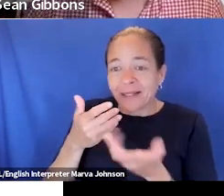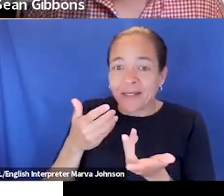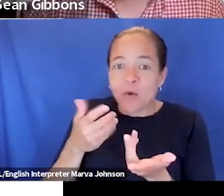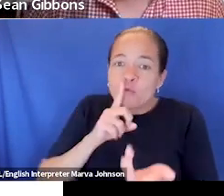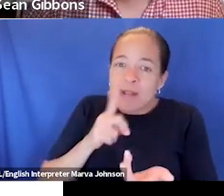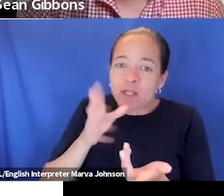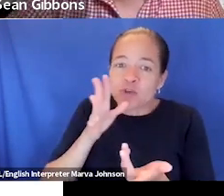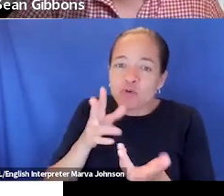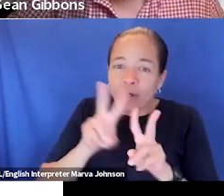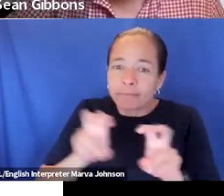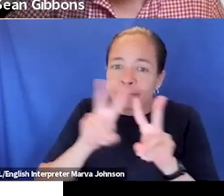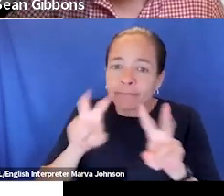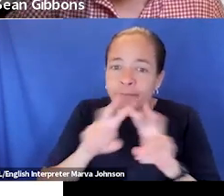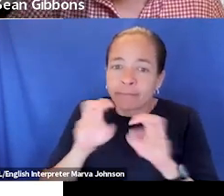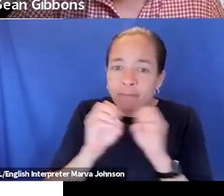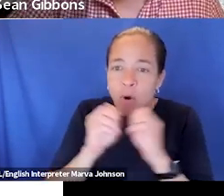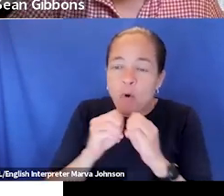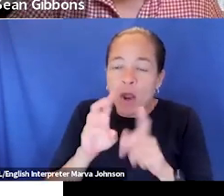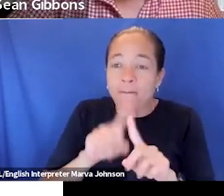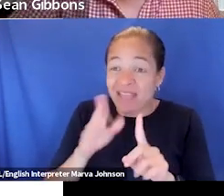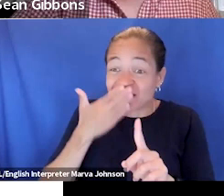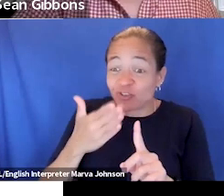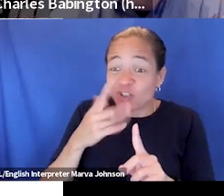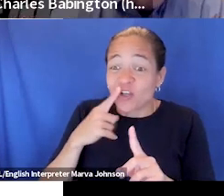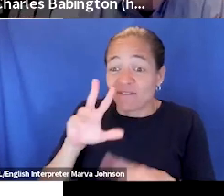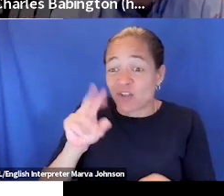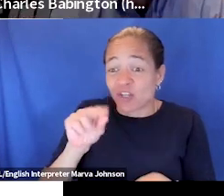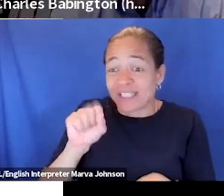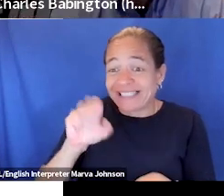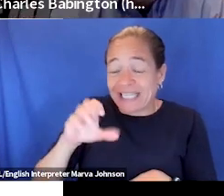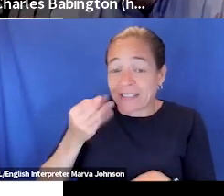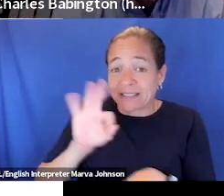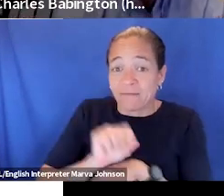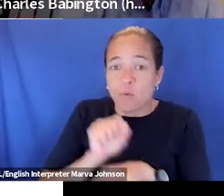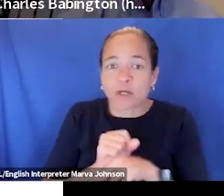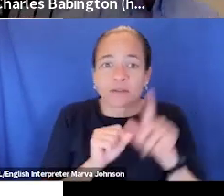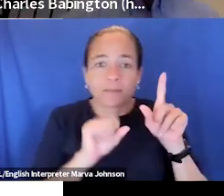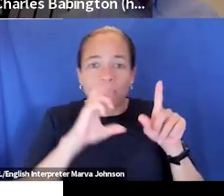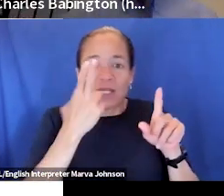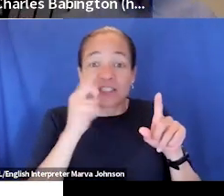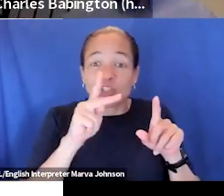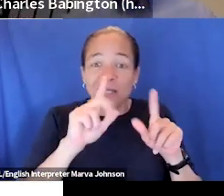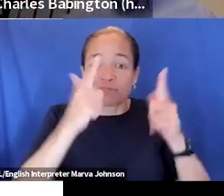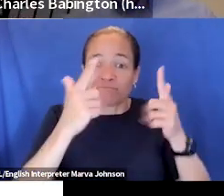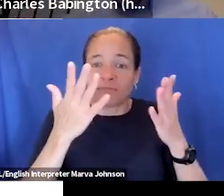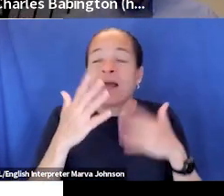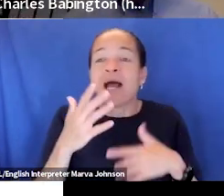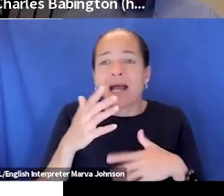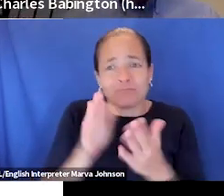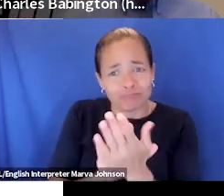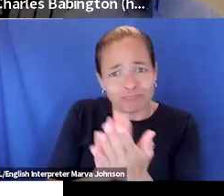out. So that's pretty darn good for 20, 30 seconds worth of work. Chuck, what do you think? Yeah. Kudos to all of you. I think all of